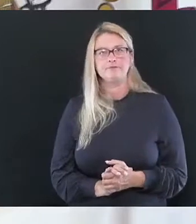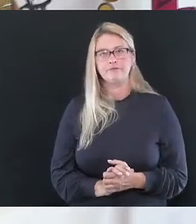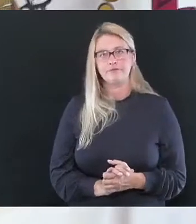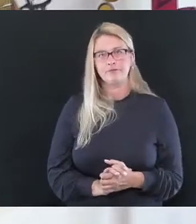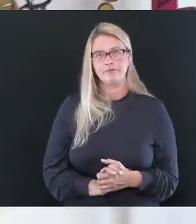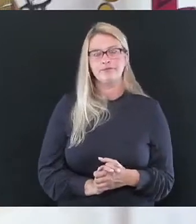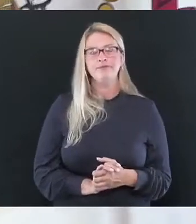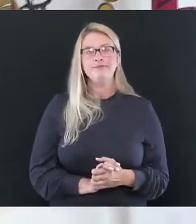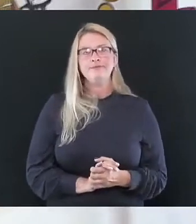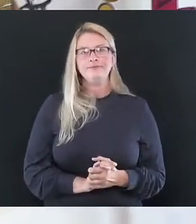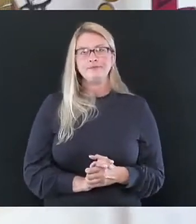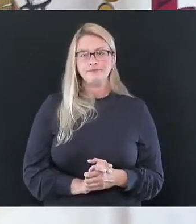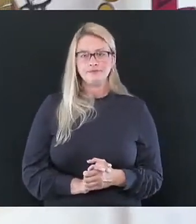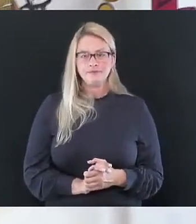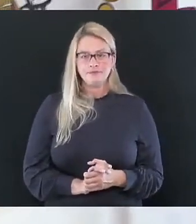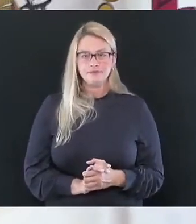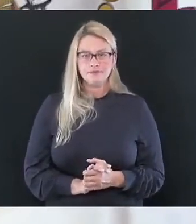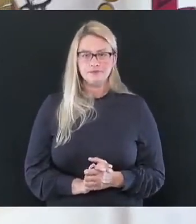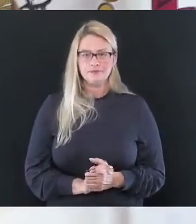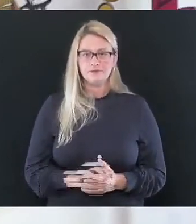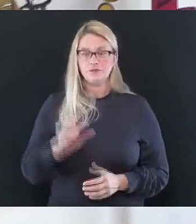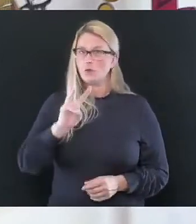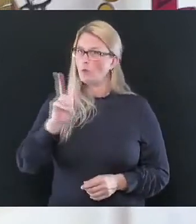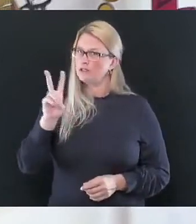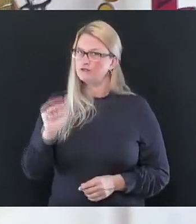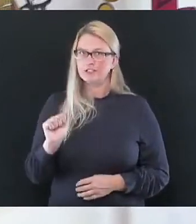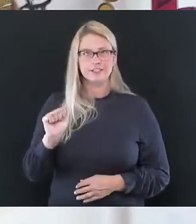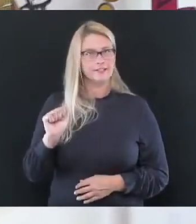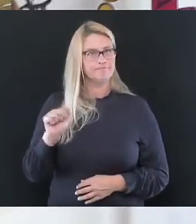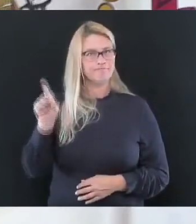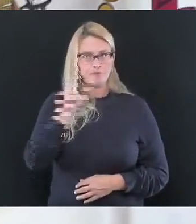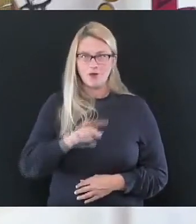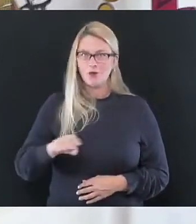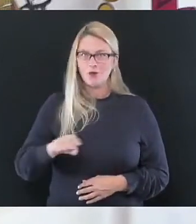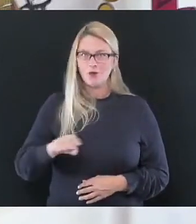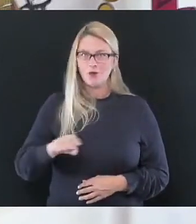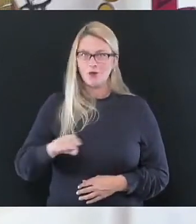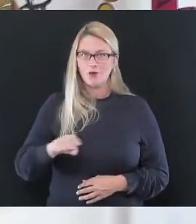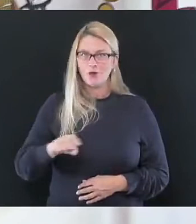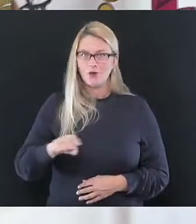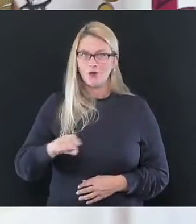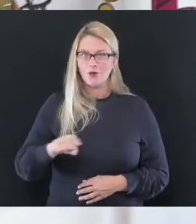and everything, but West Virginia, you continue to do good